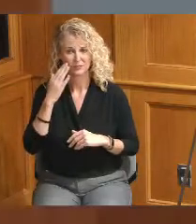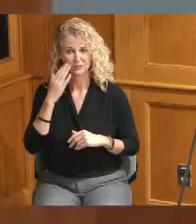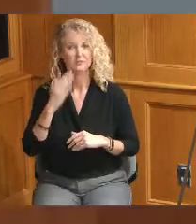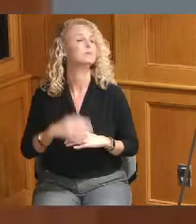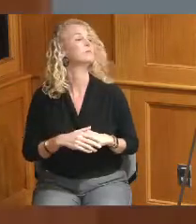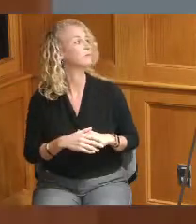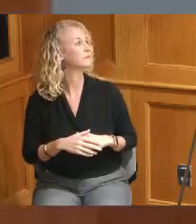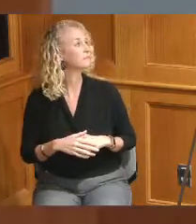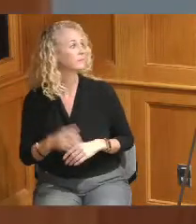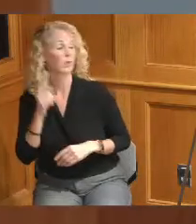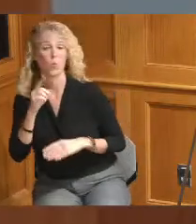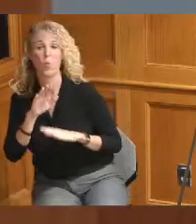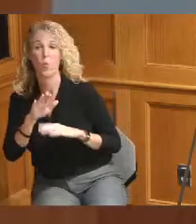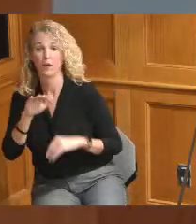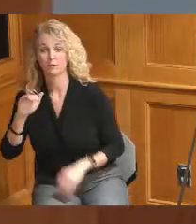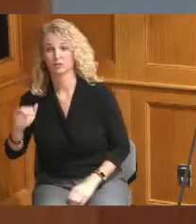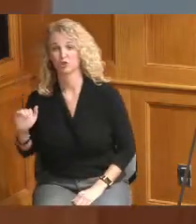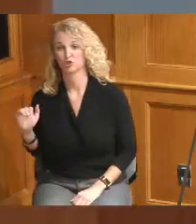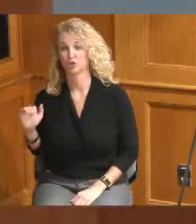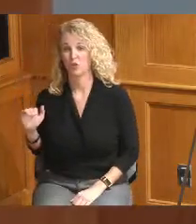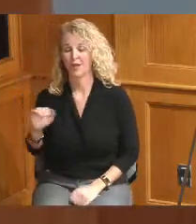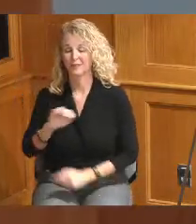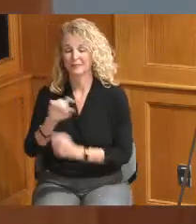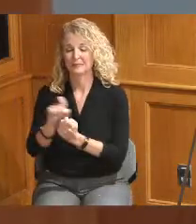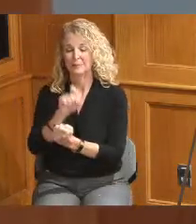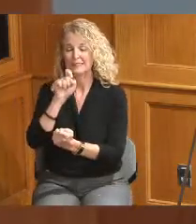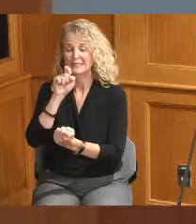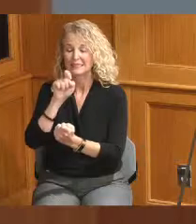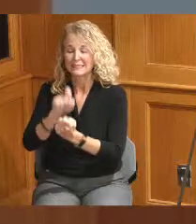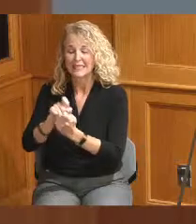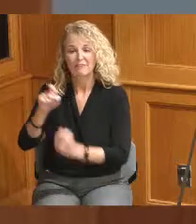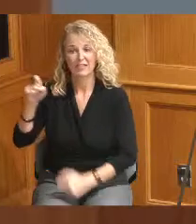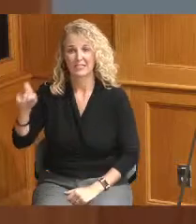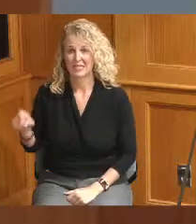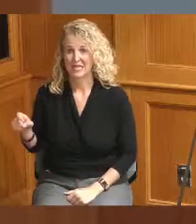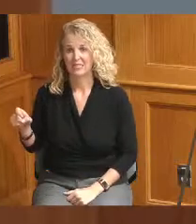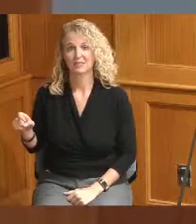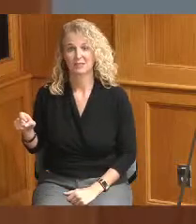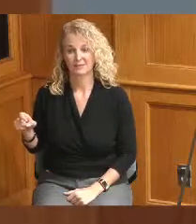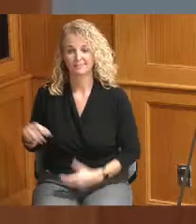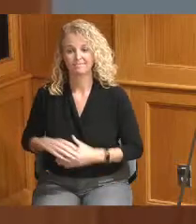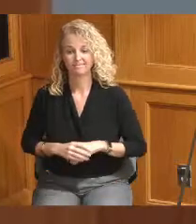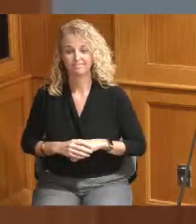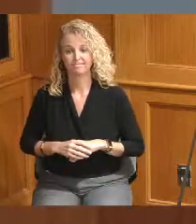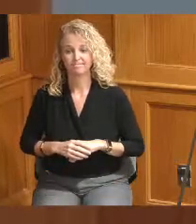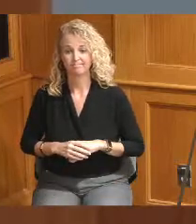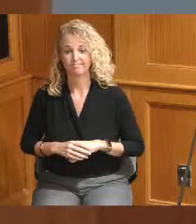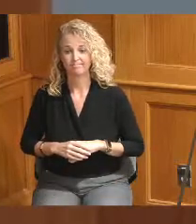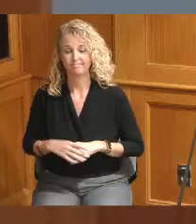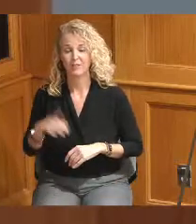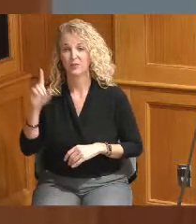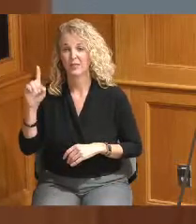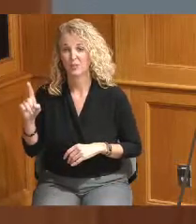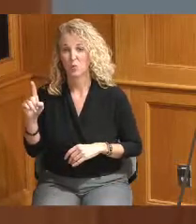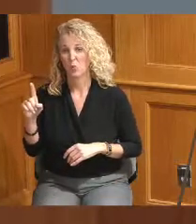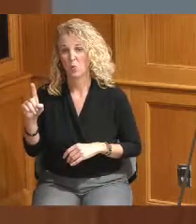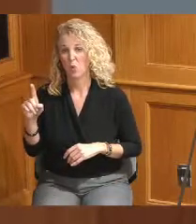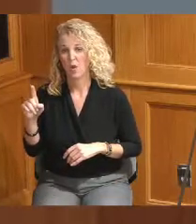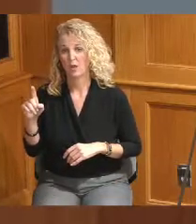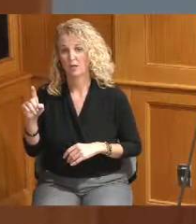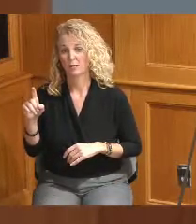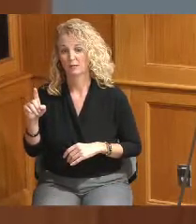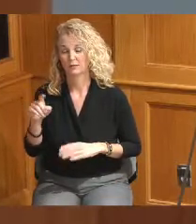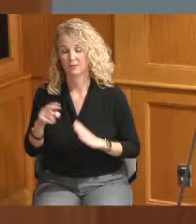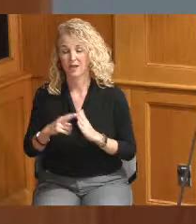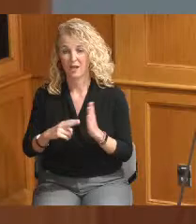Commissioner Dumas, it's one child with very, very specific needs, and so that was a a single source contract with a Single facility that source.